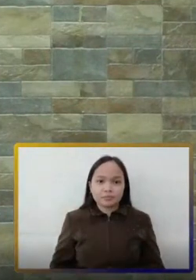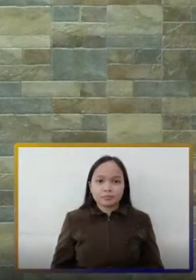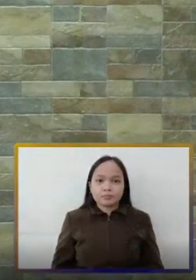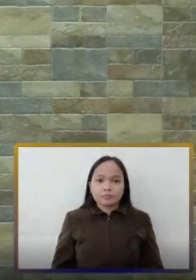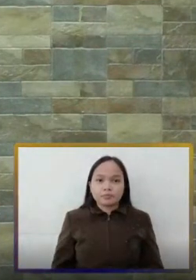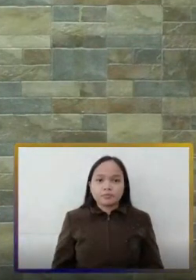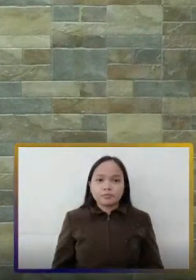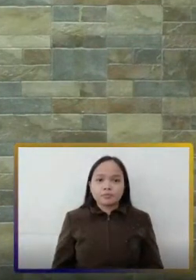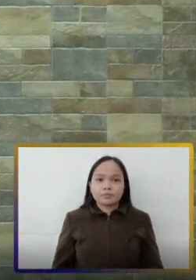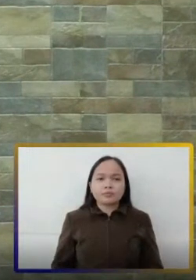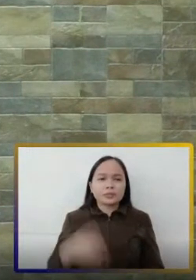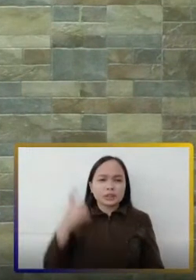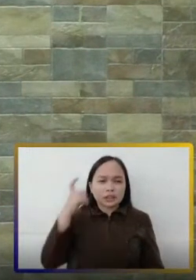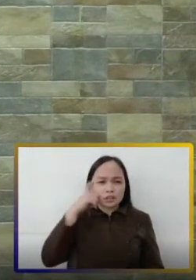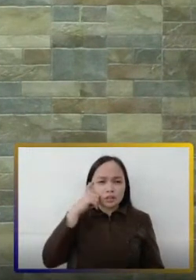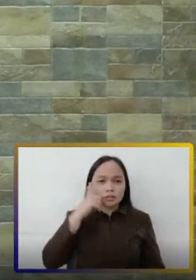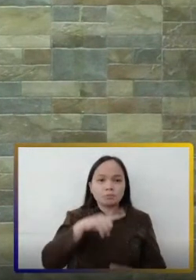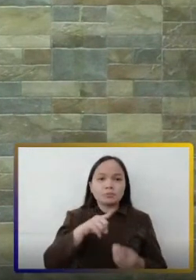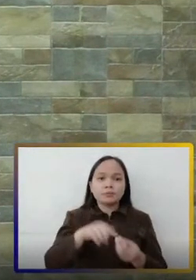Consider control.